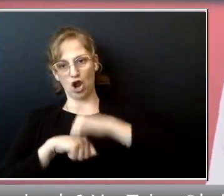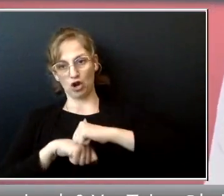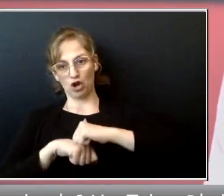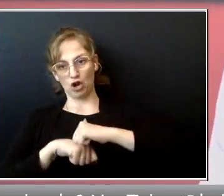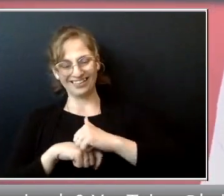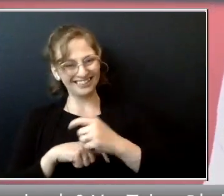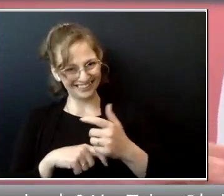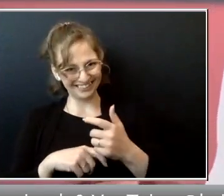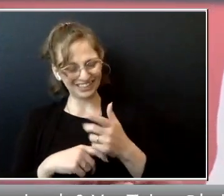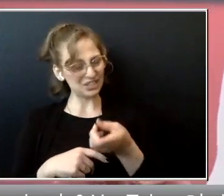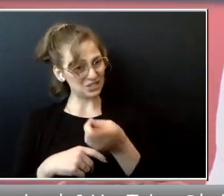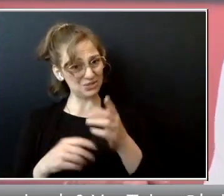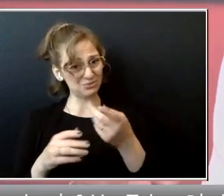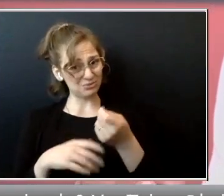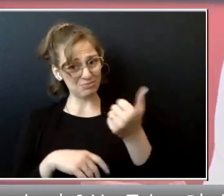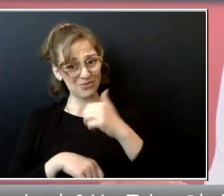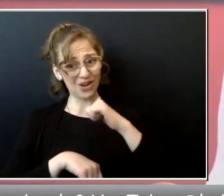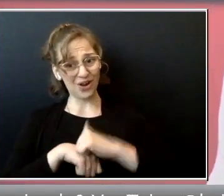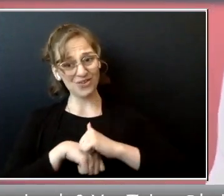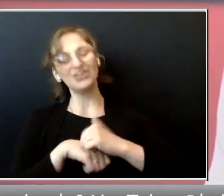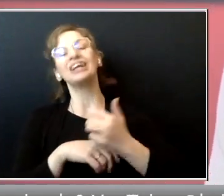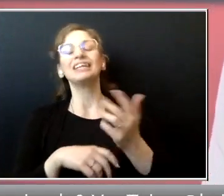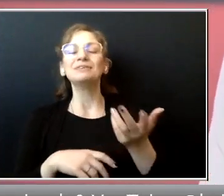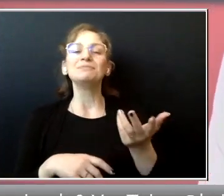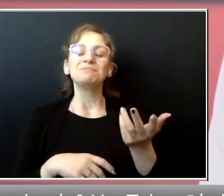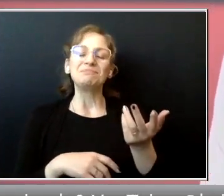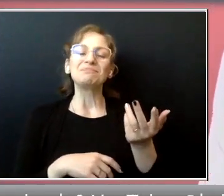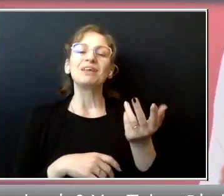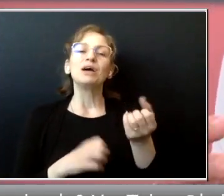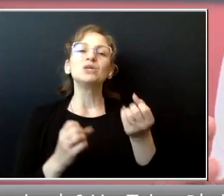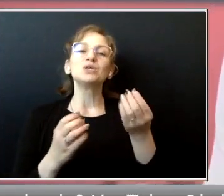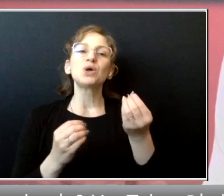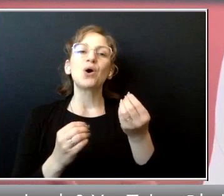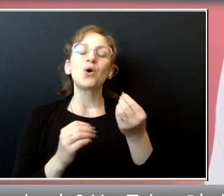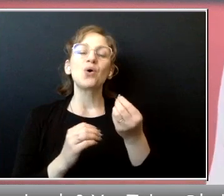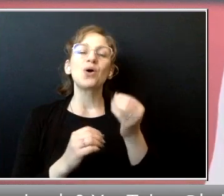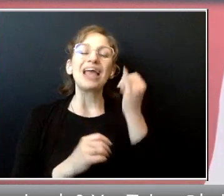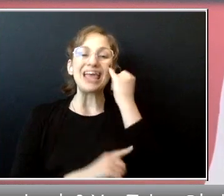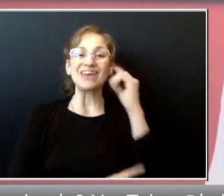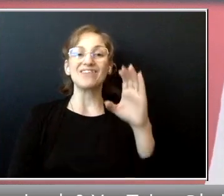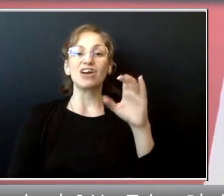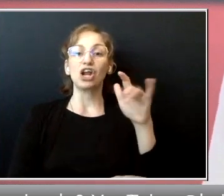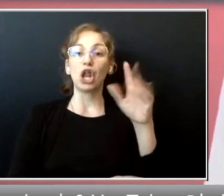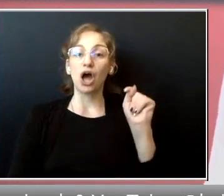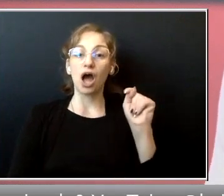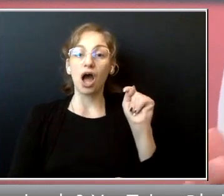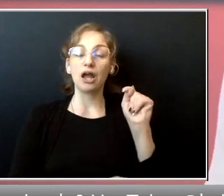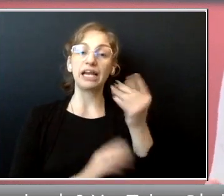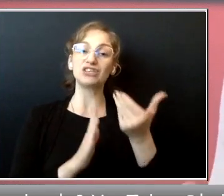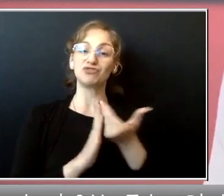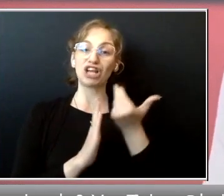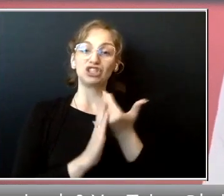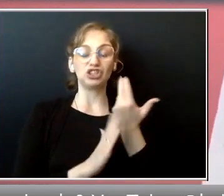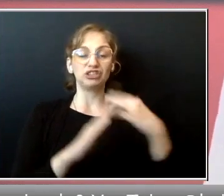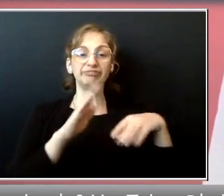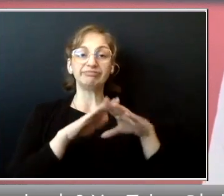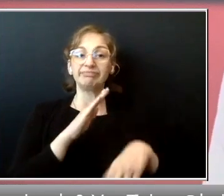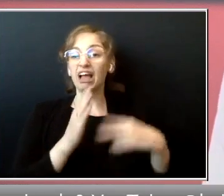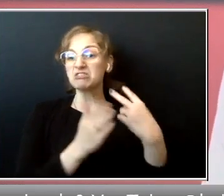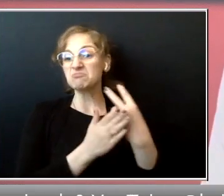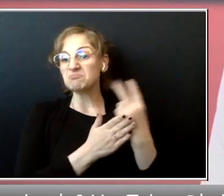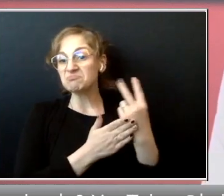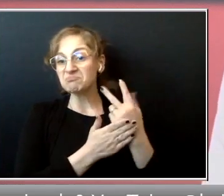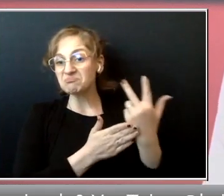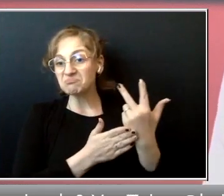about clot. So when it's fresh, which is less than 2 weeks old, it's wet, and you can wash it away, you can dissolve it, you can kind of clear it out of the